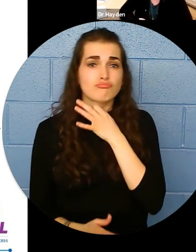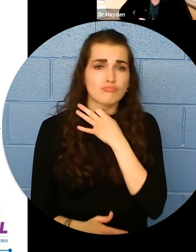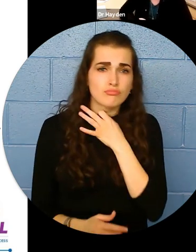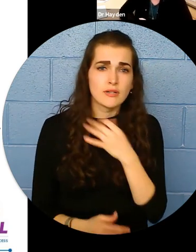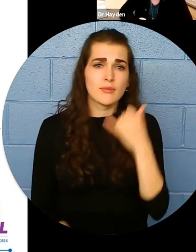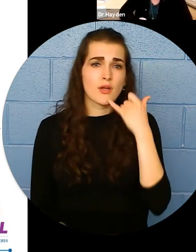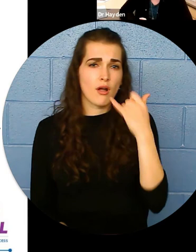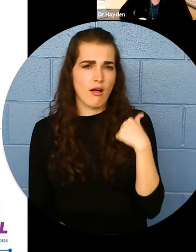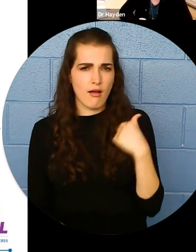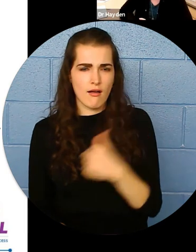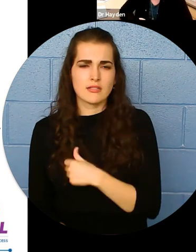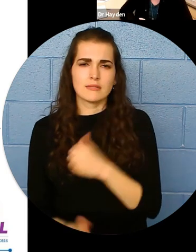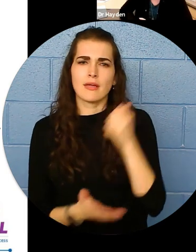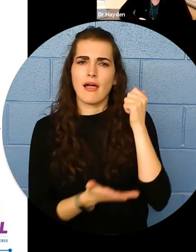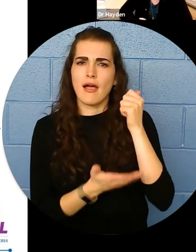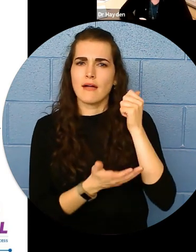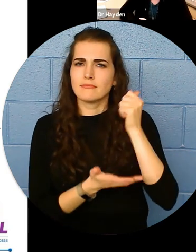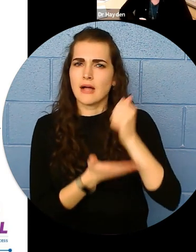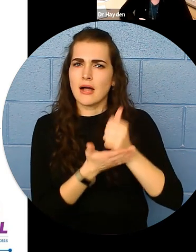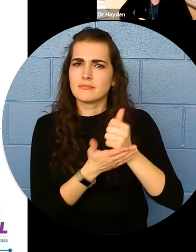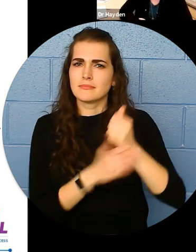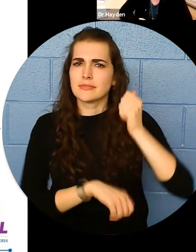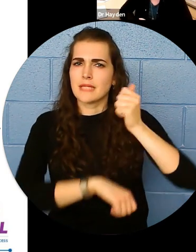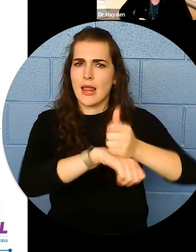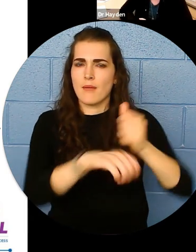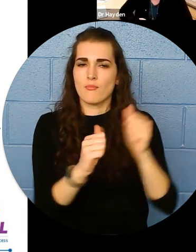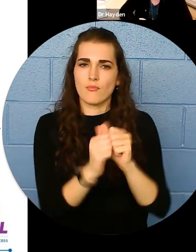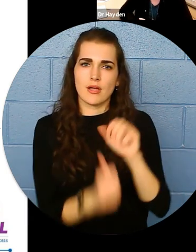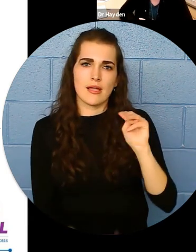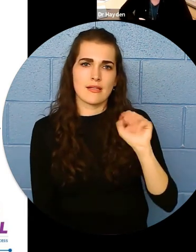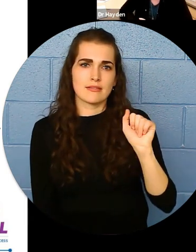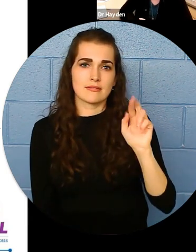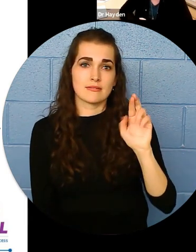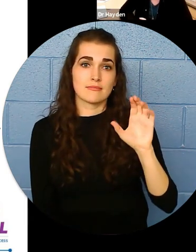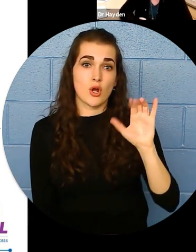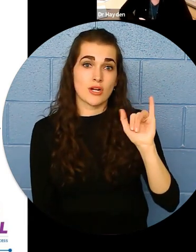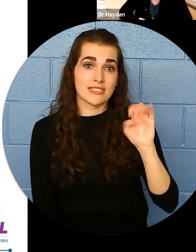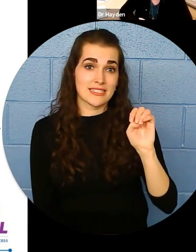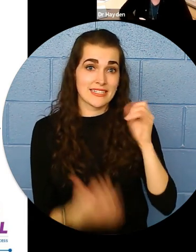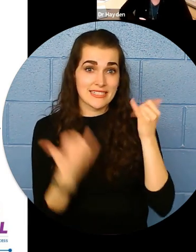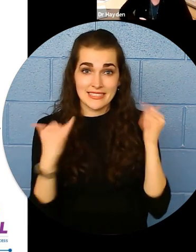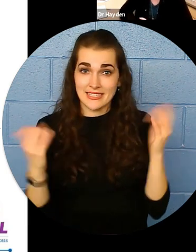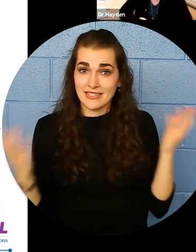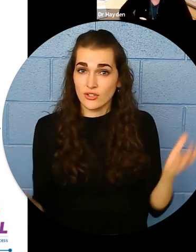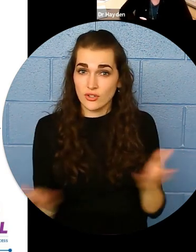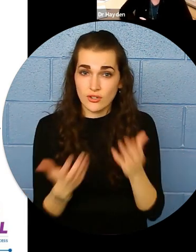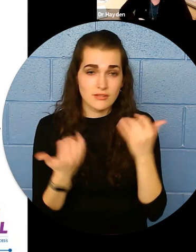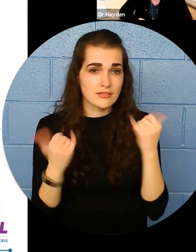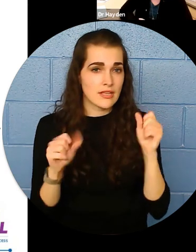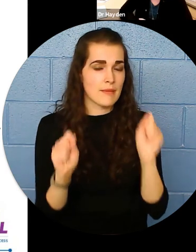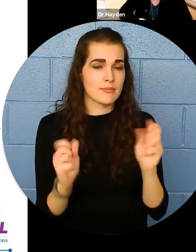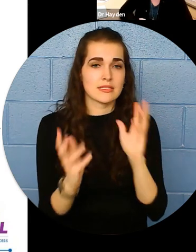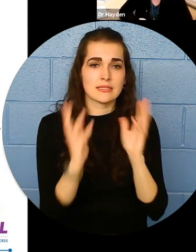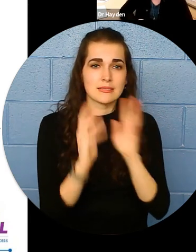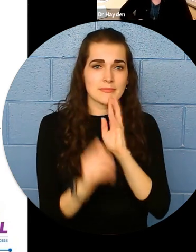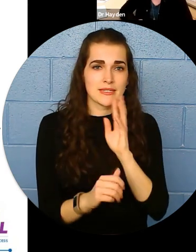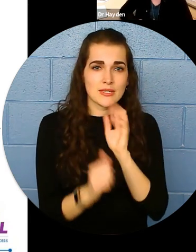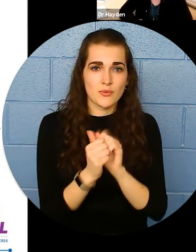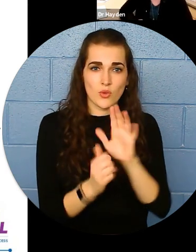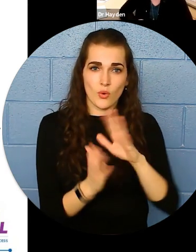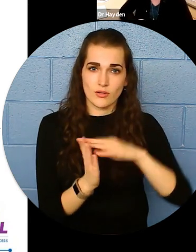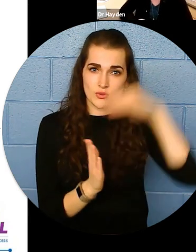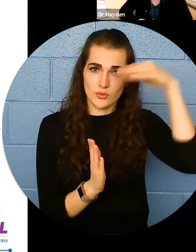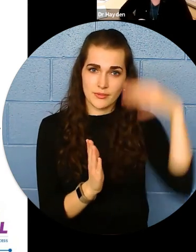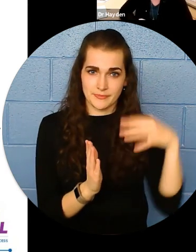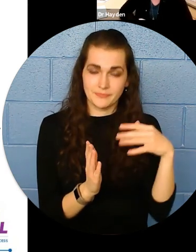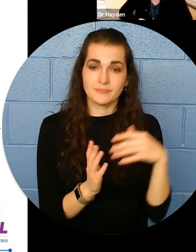call the building and we can help to set that up with Miss Marcy. She is still here in the building and she will still be able to speak with your child. We also